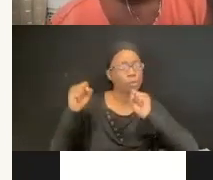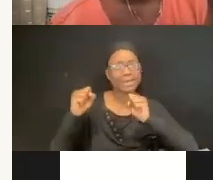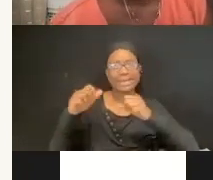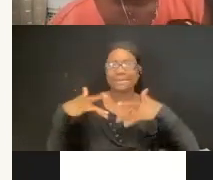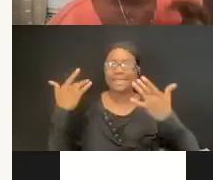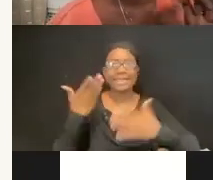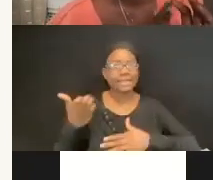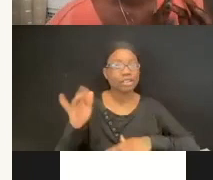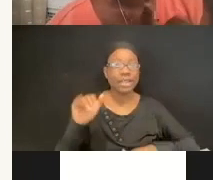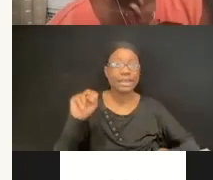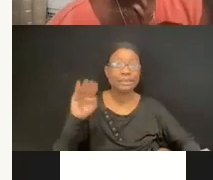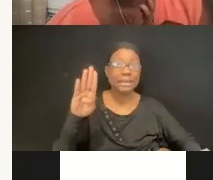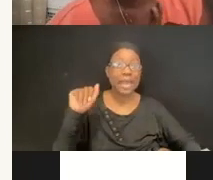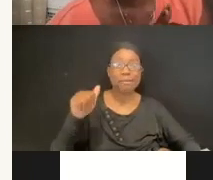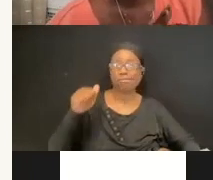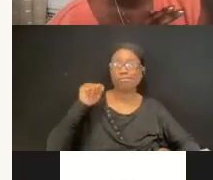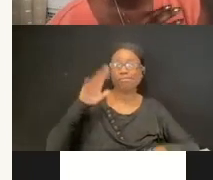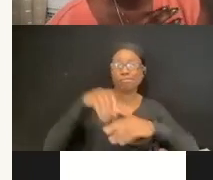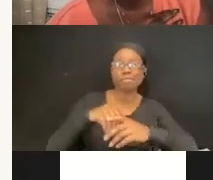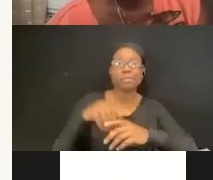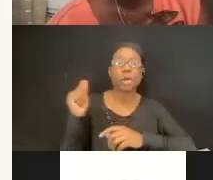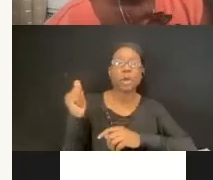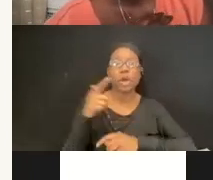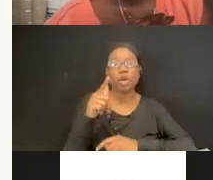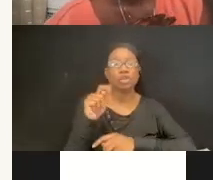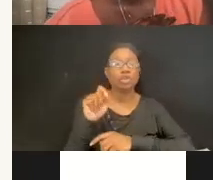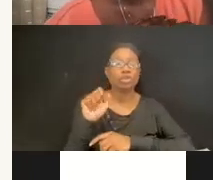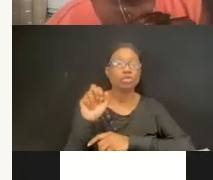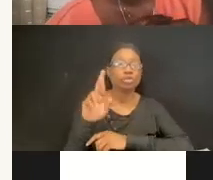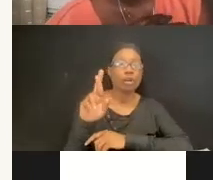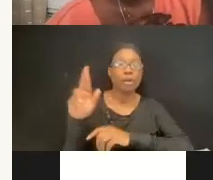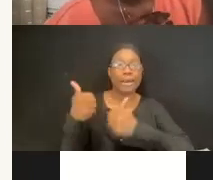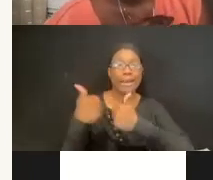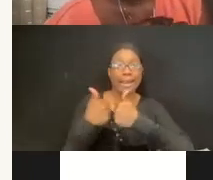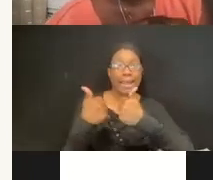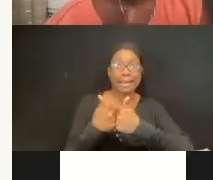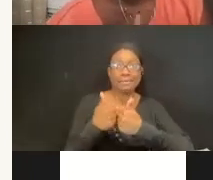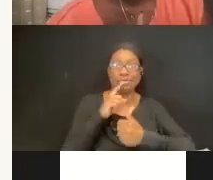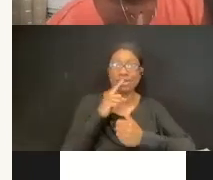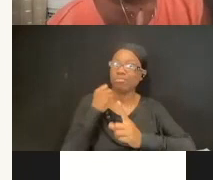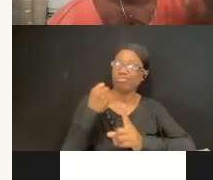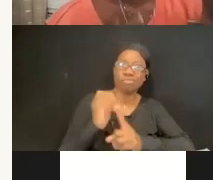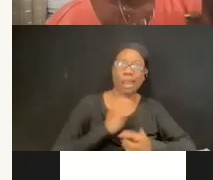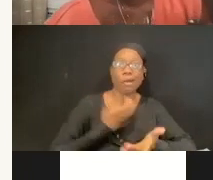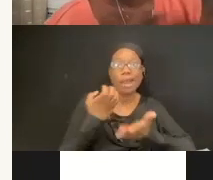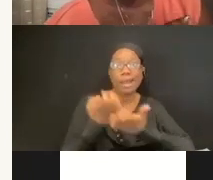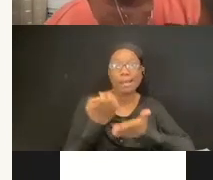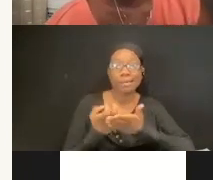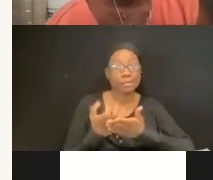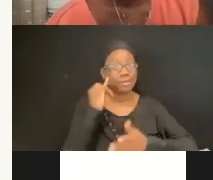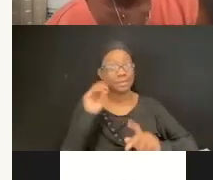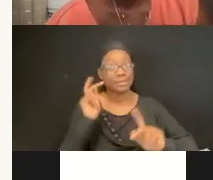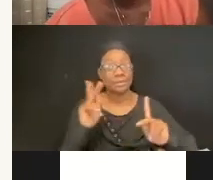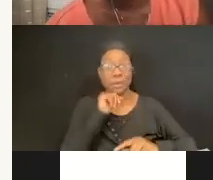game. So if people were not paying attention to trans folks before, they were, because of the